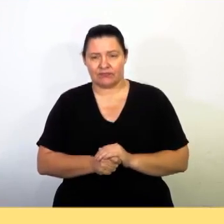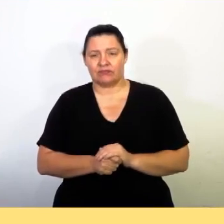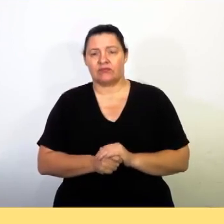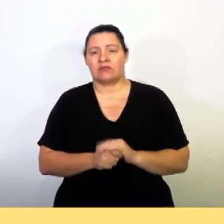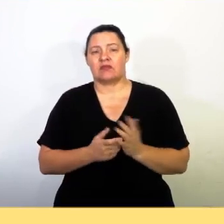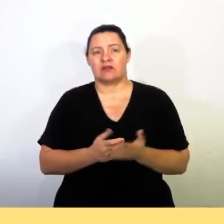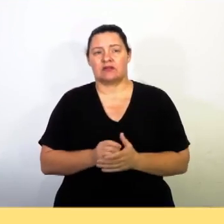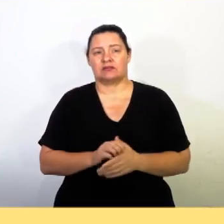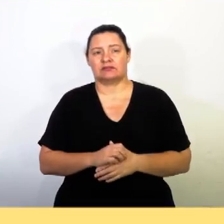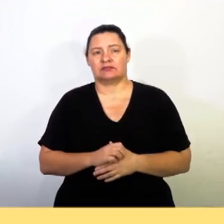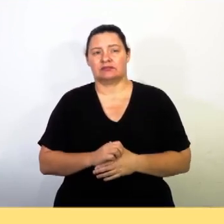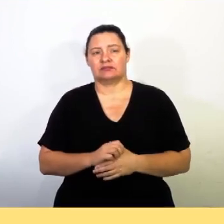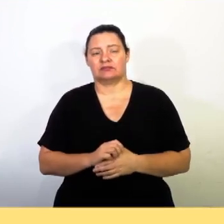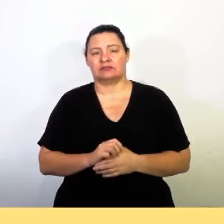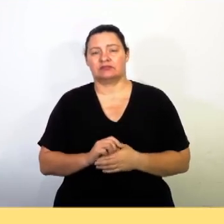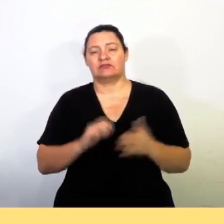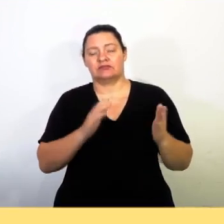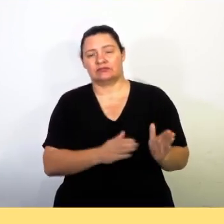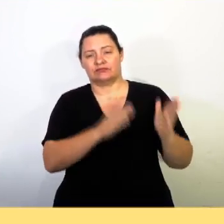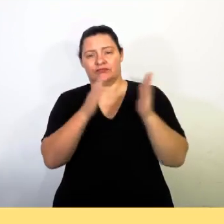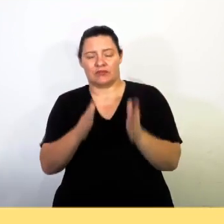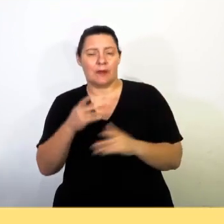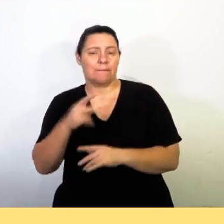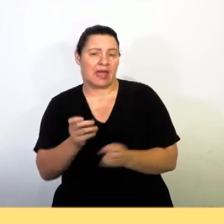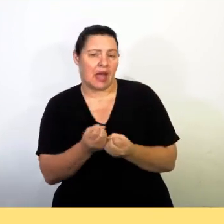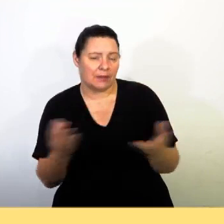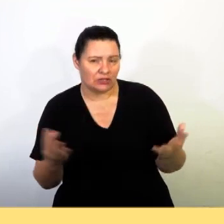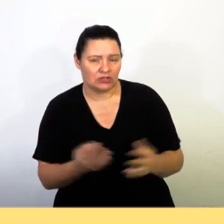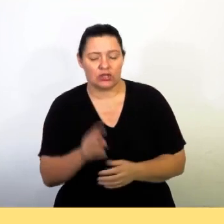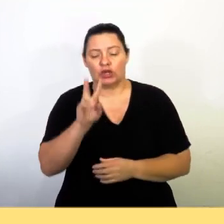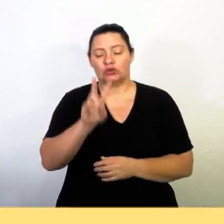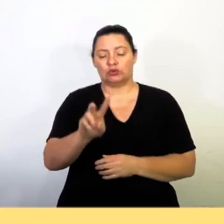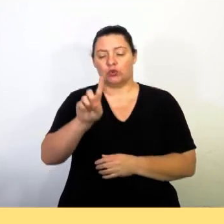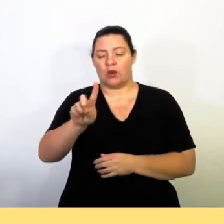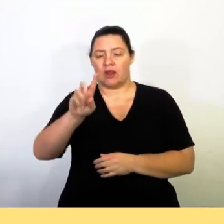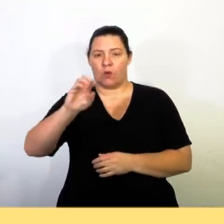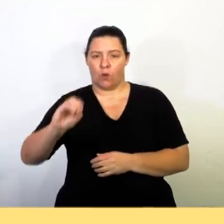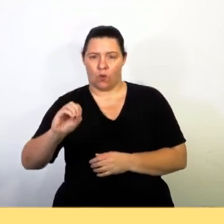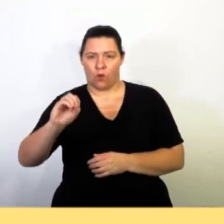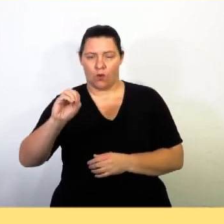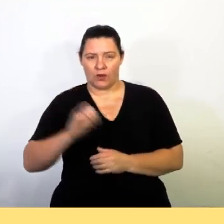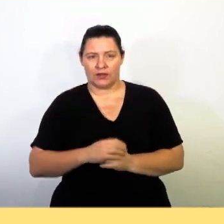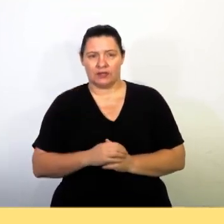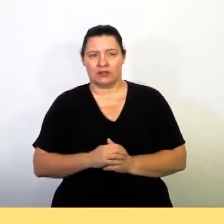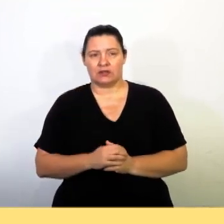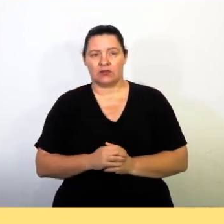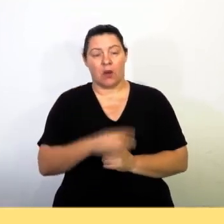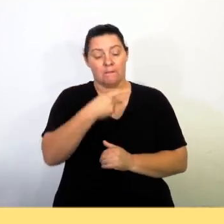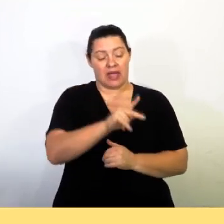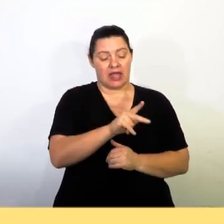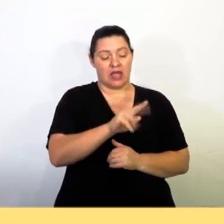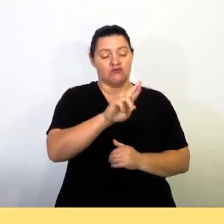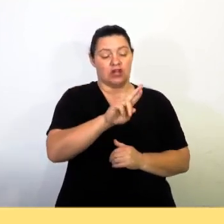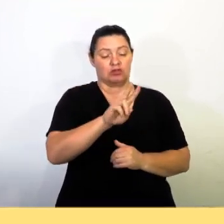stationers. Okay, I'm just gonna leave it like that. And then how much do we pay them? We pay them 210. So if we